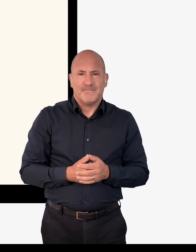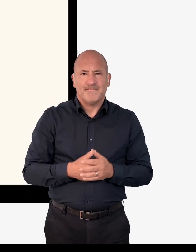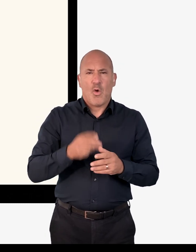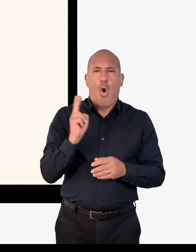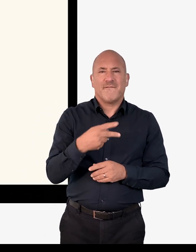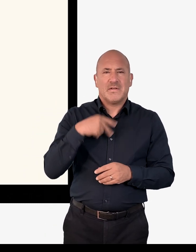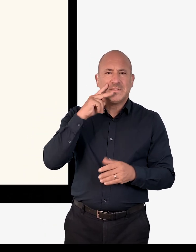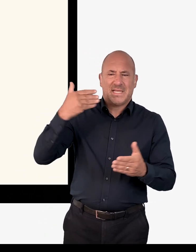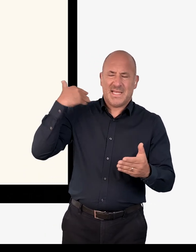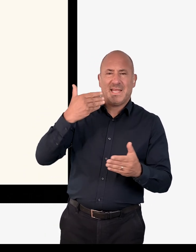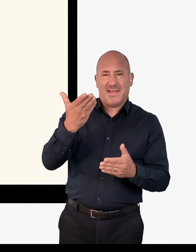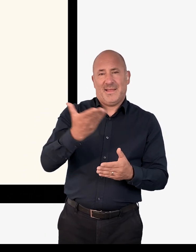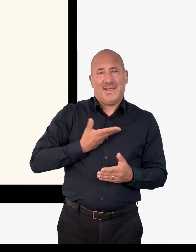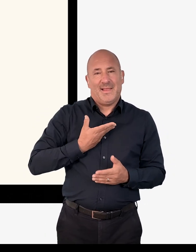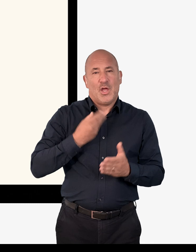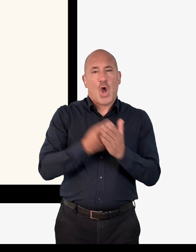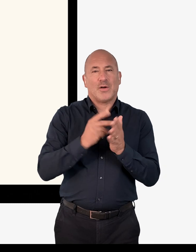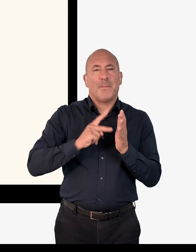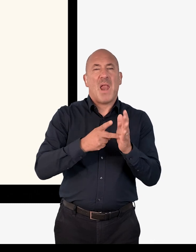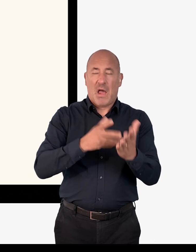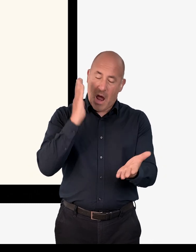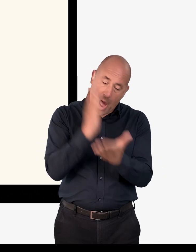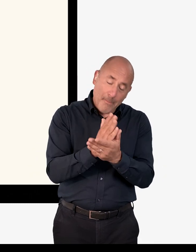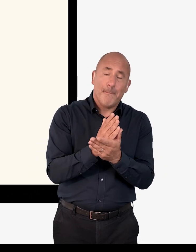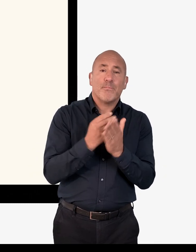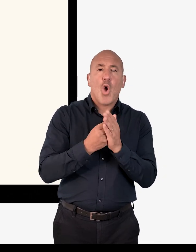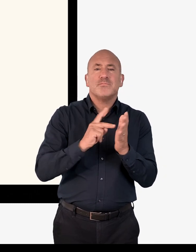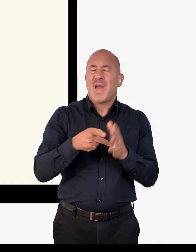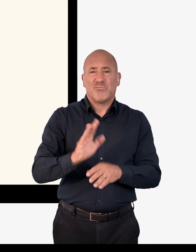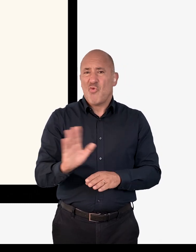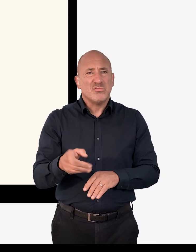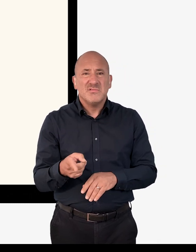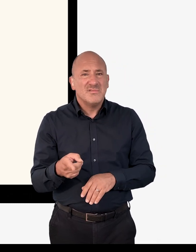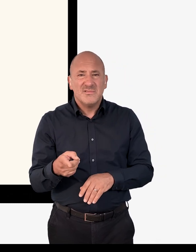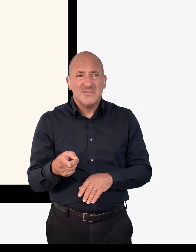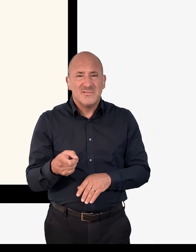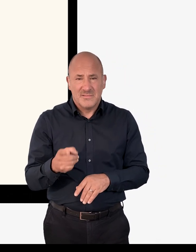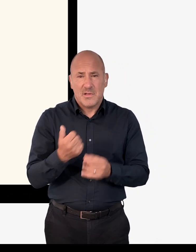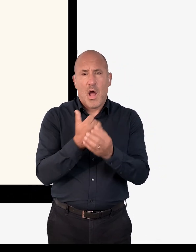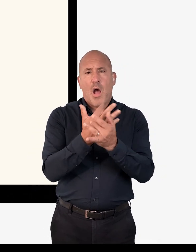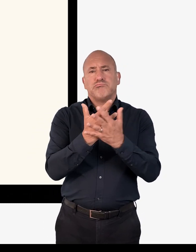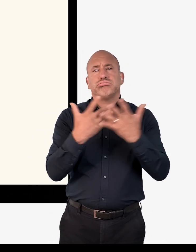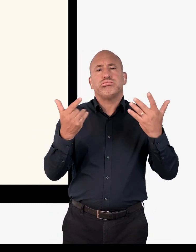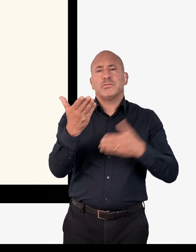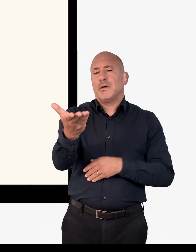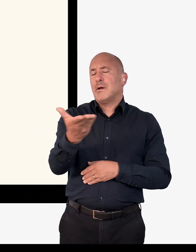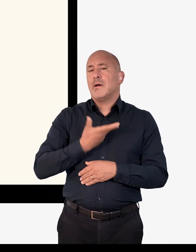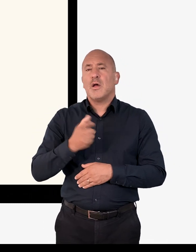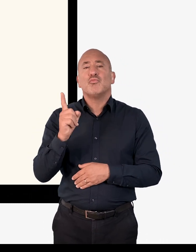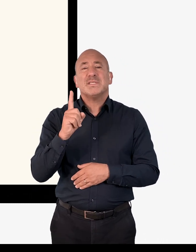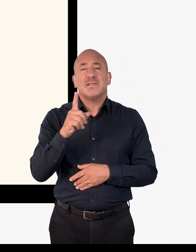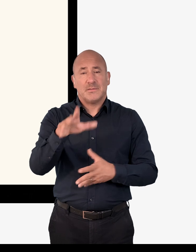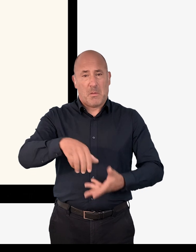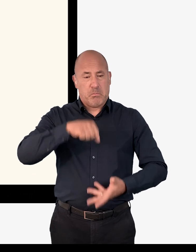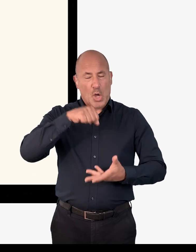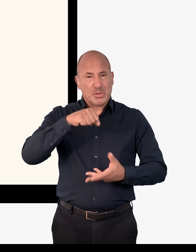issue we often see is that what is submitted as a cost plan is not actually a cost plan. What a lot of